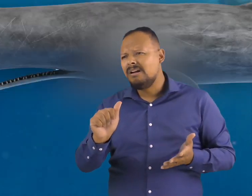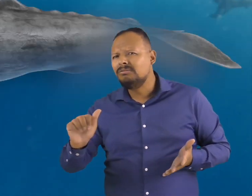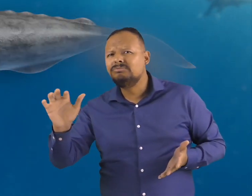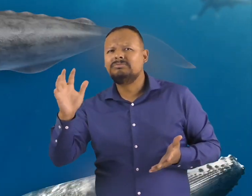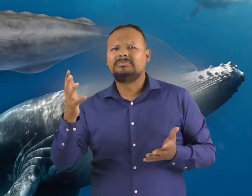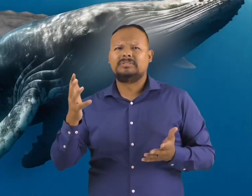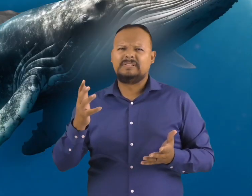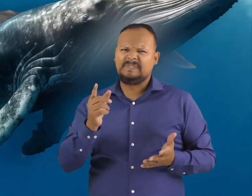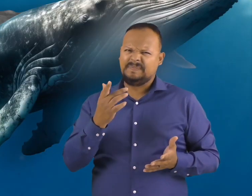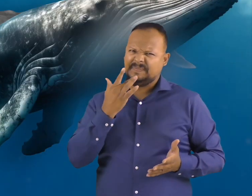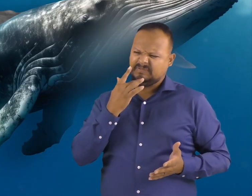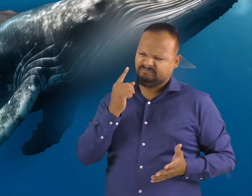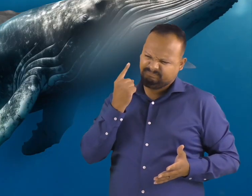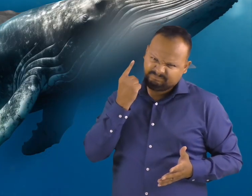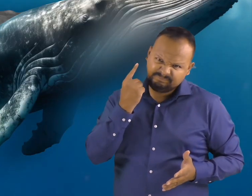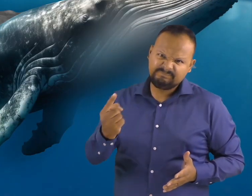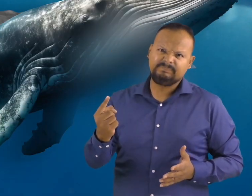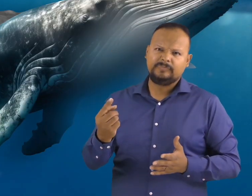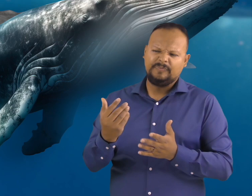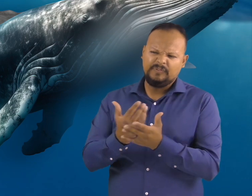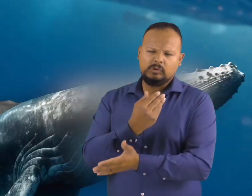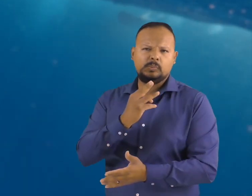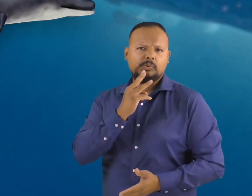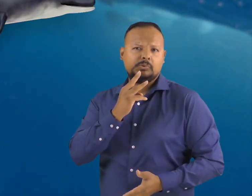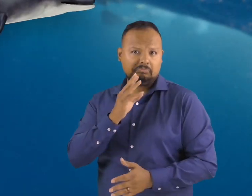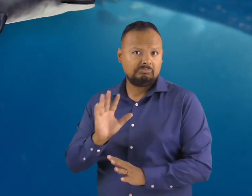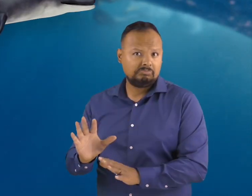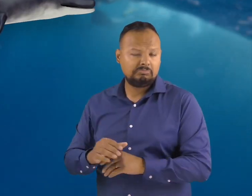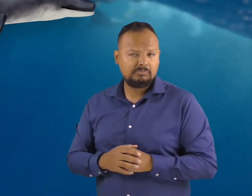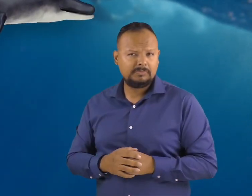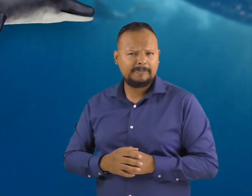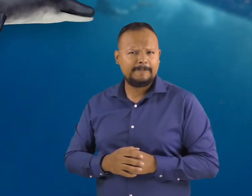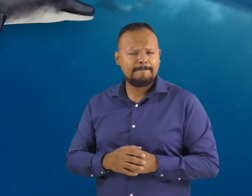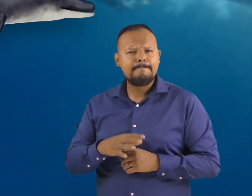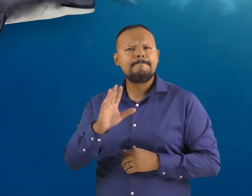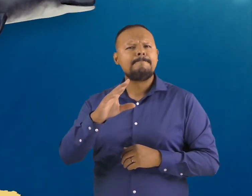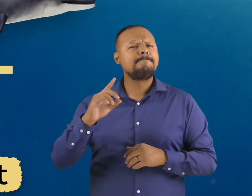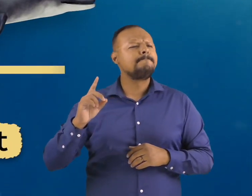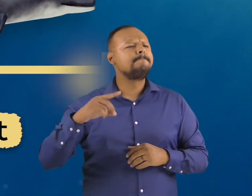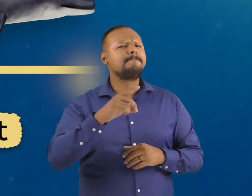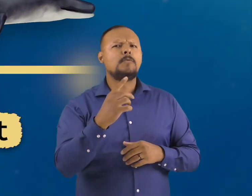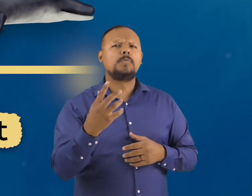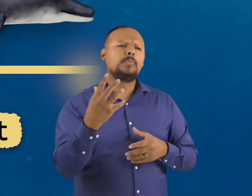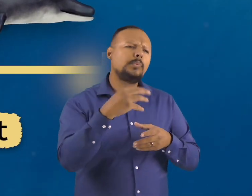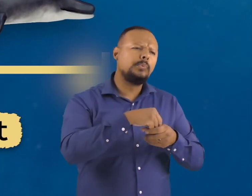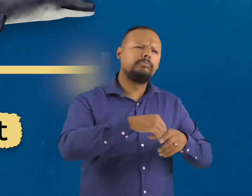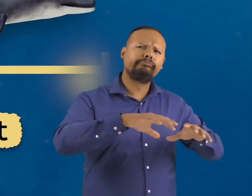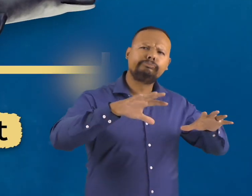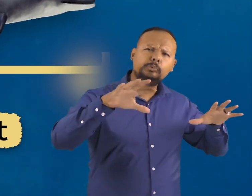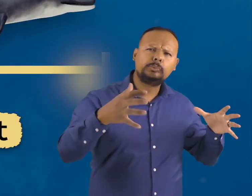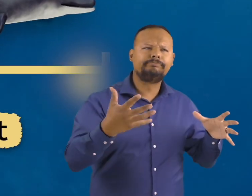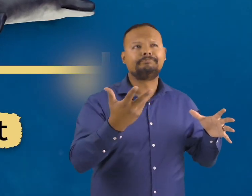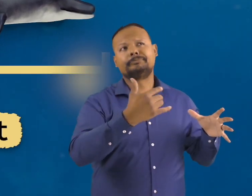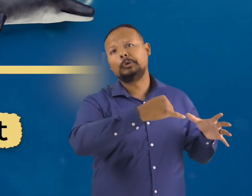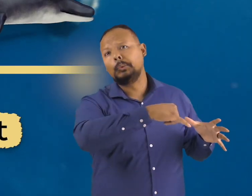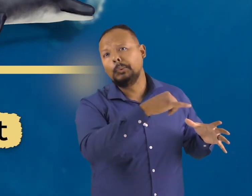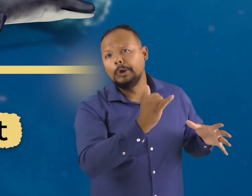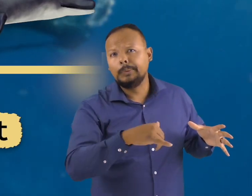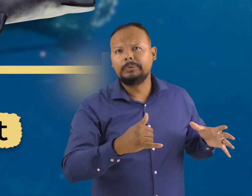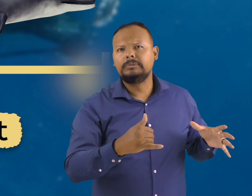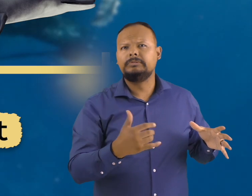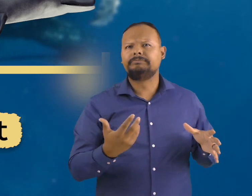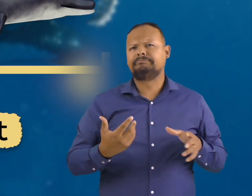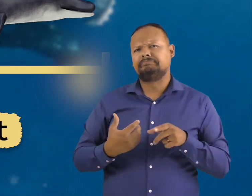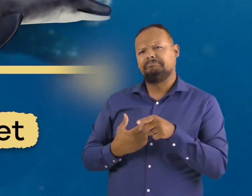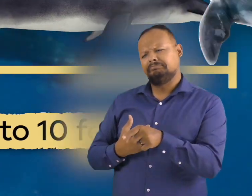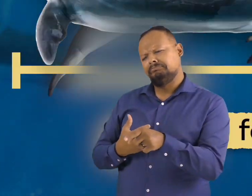large group of animals called whales. While they are not as big as whales, dolphins range from 7 to 10 feet